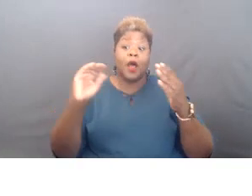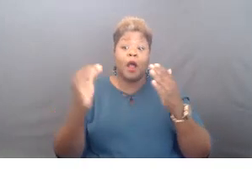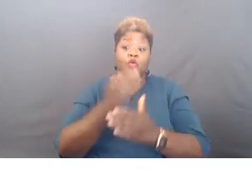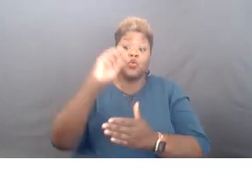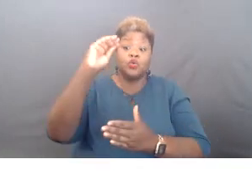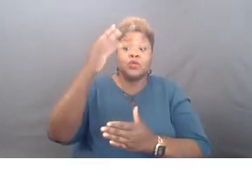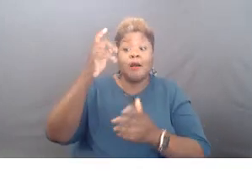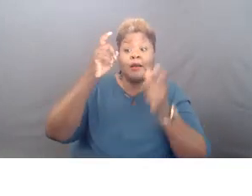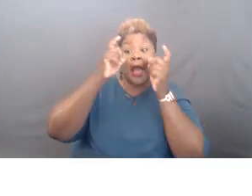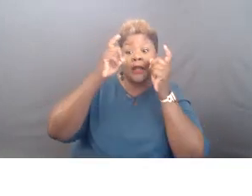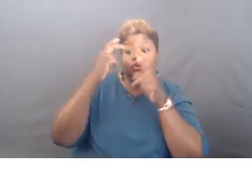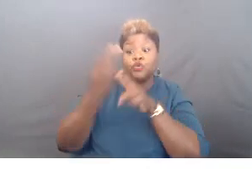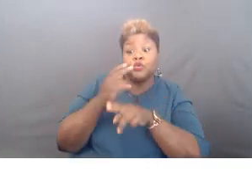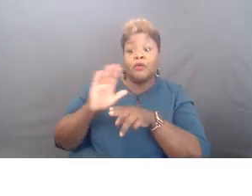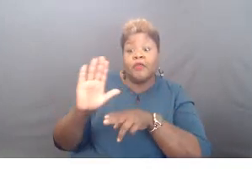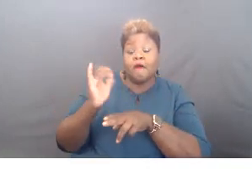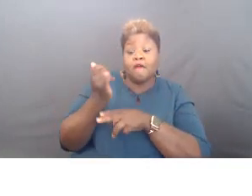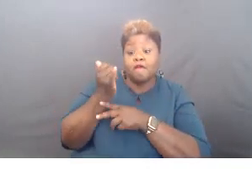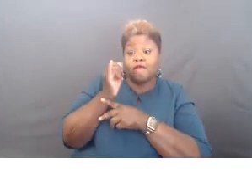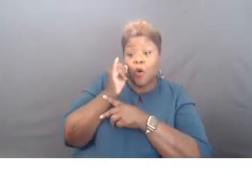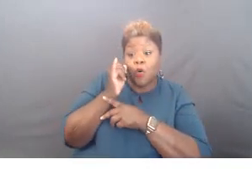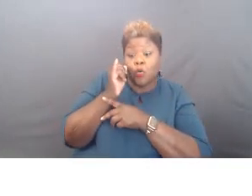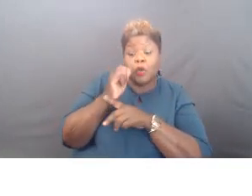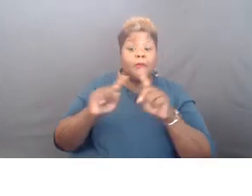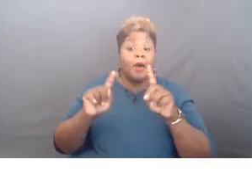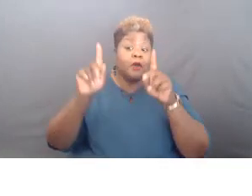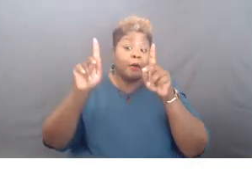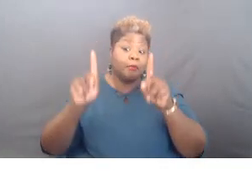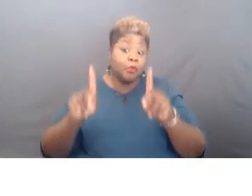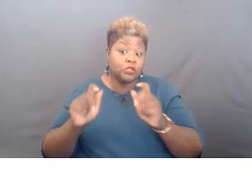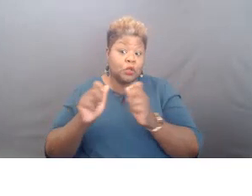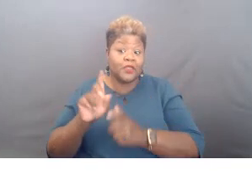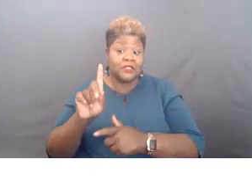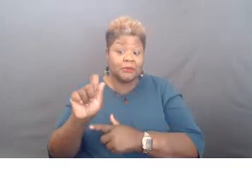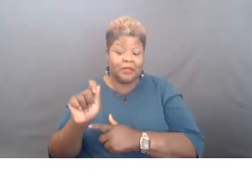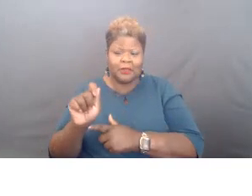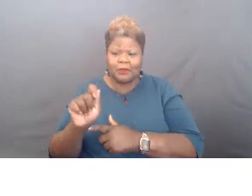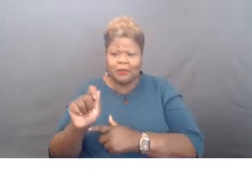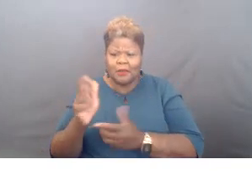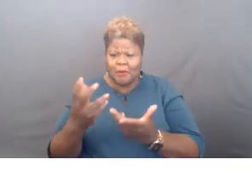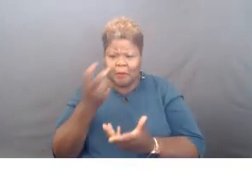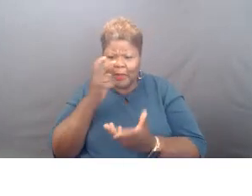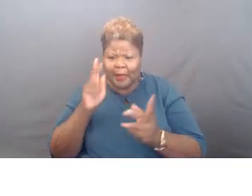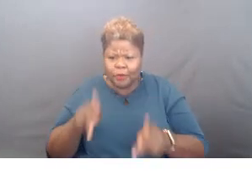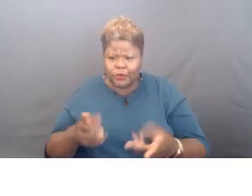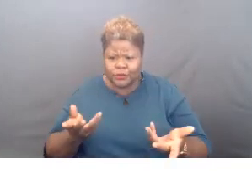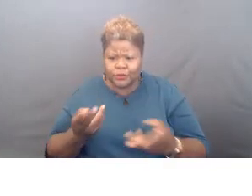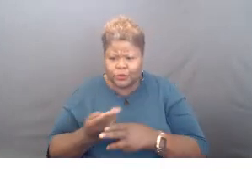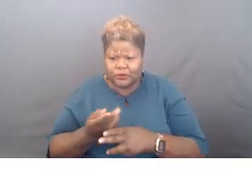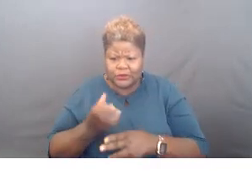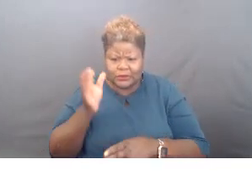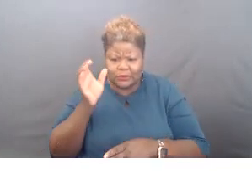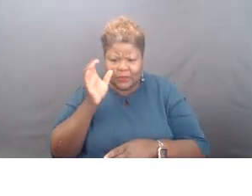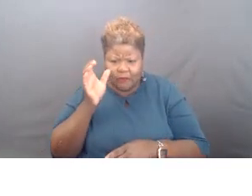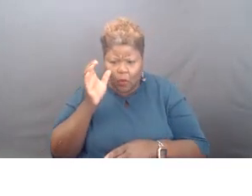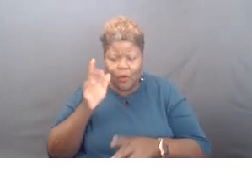sunglasses using their phone, right? But if it's for a person with a disability, that may be a blind person using a cell phone. So